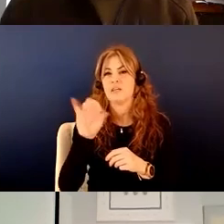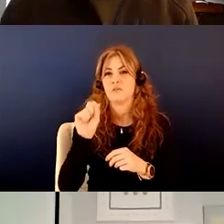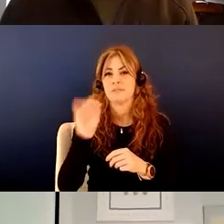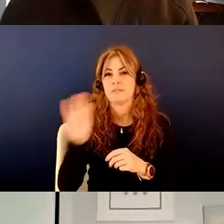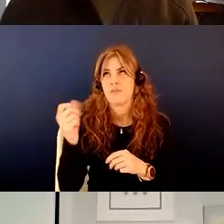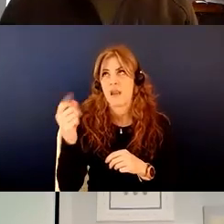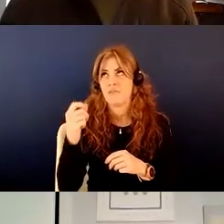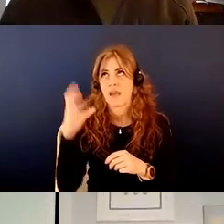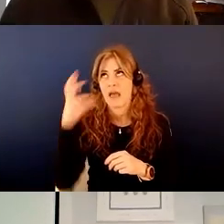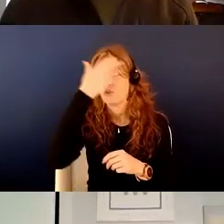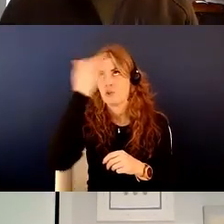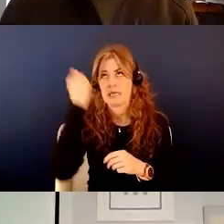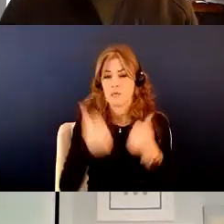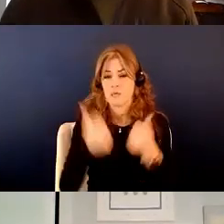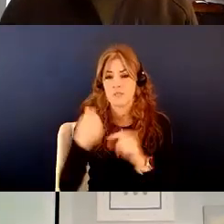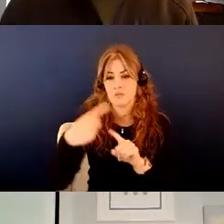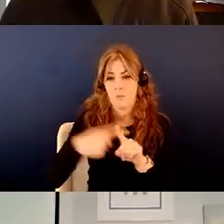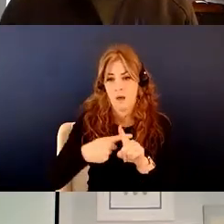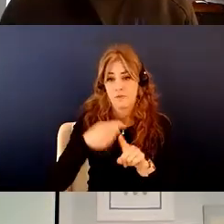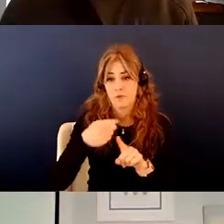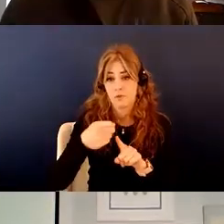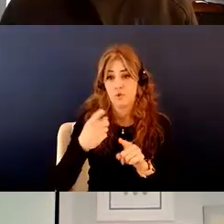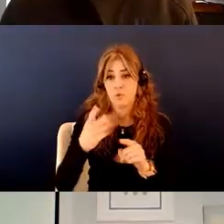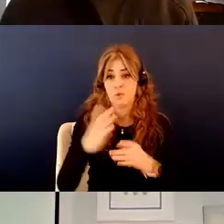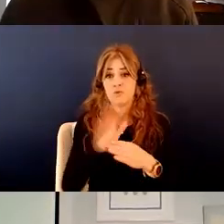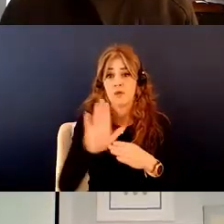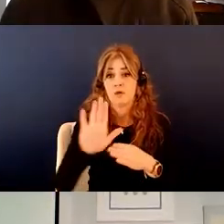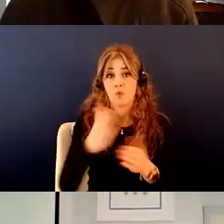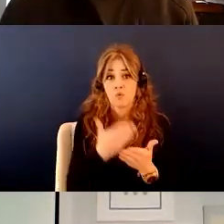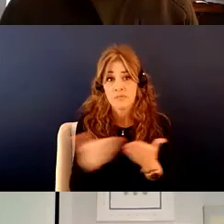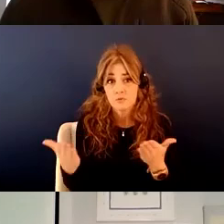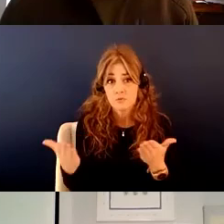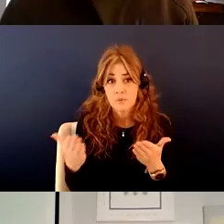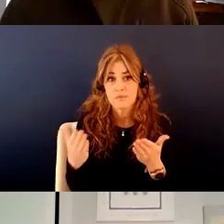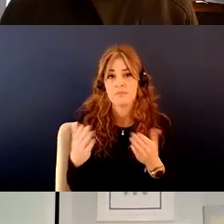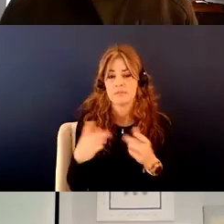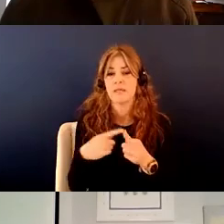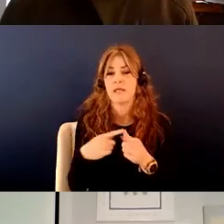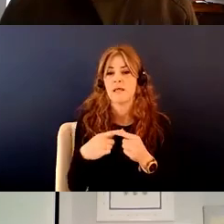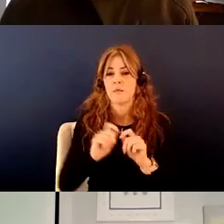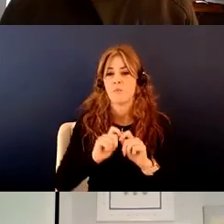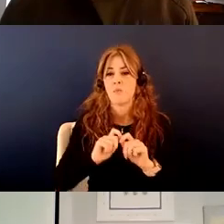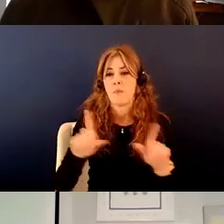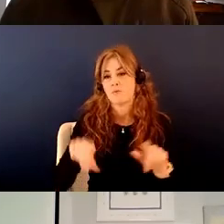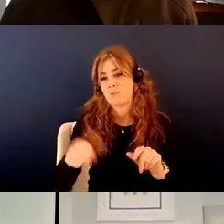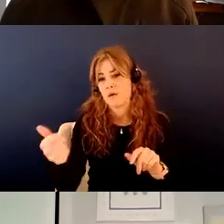month, but if you could share your resources, we'll also post the other PIs.